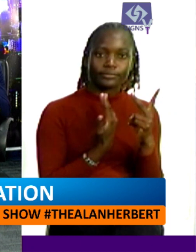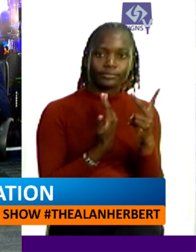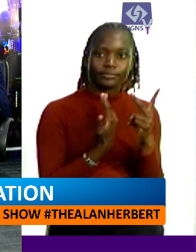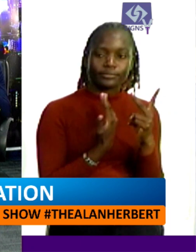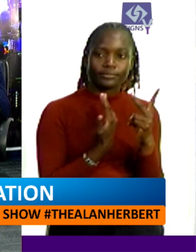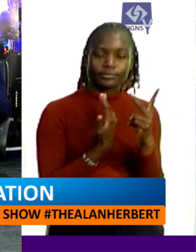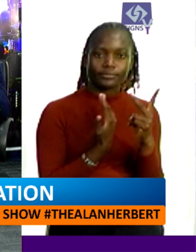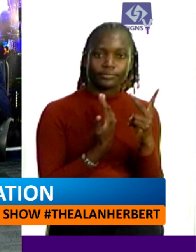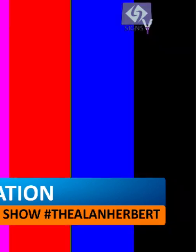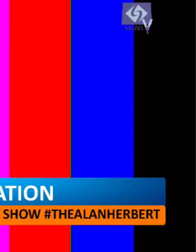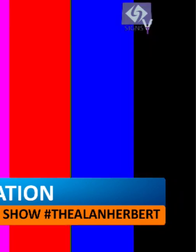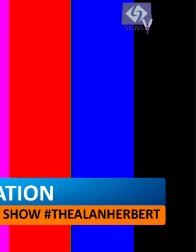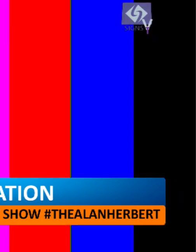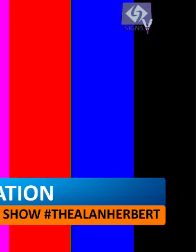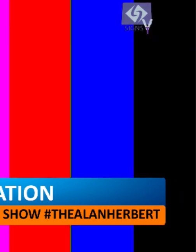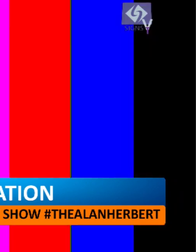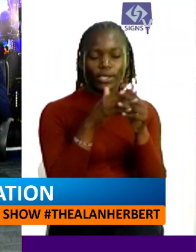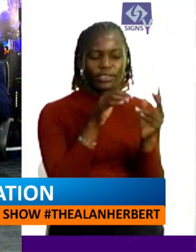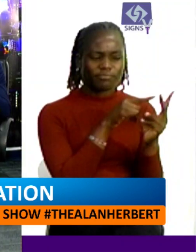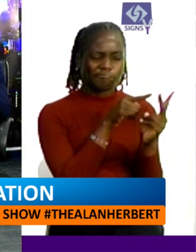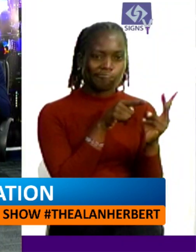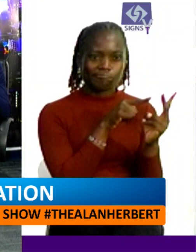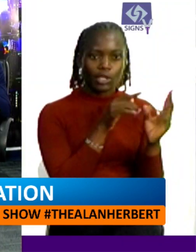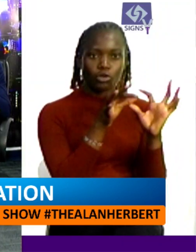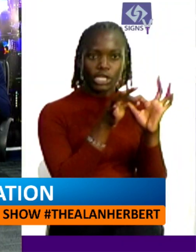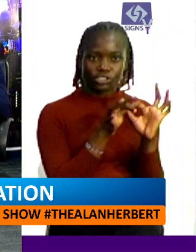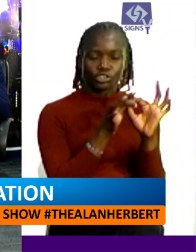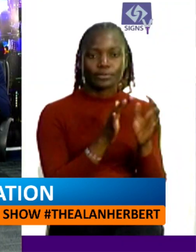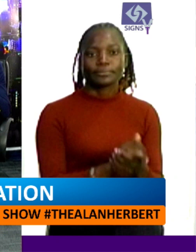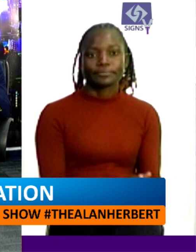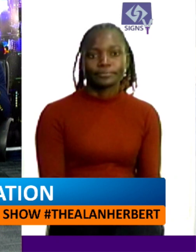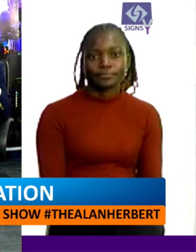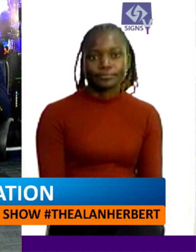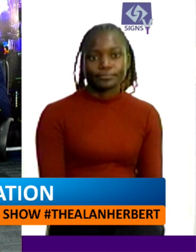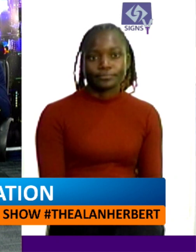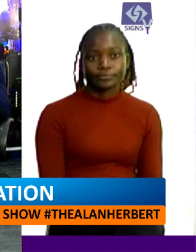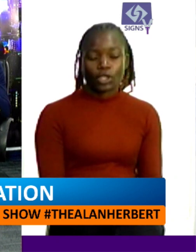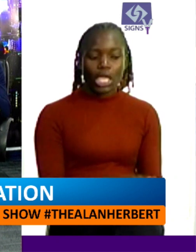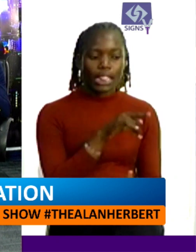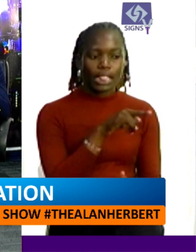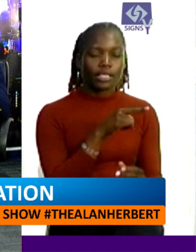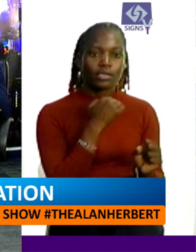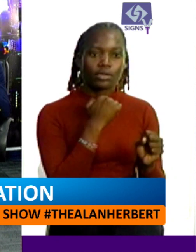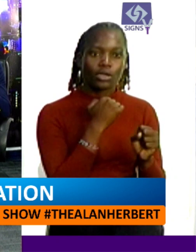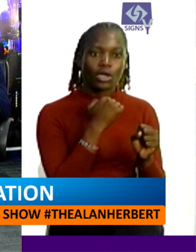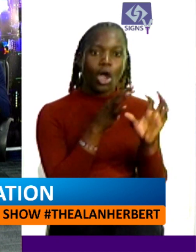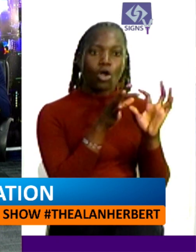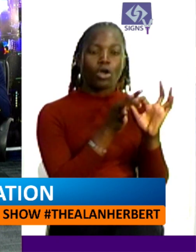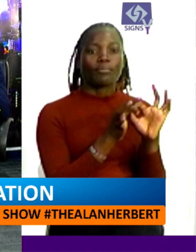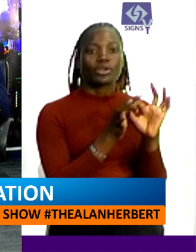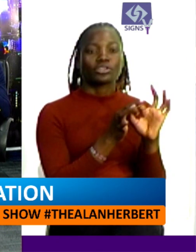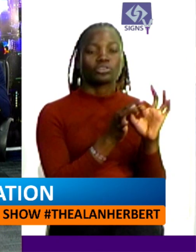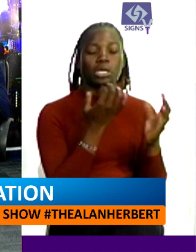and these are collaboration are centered